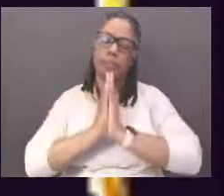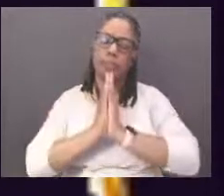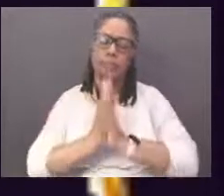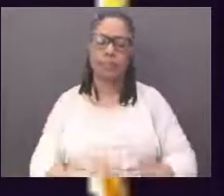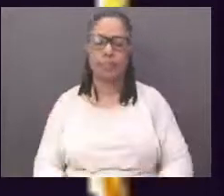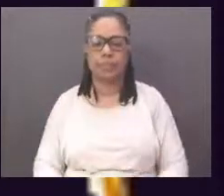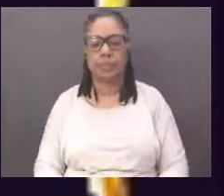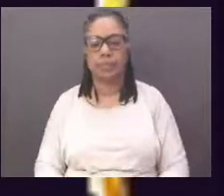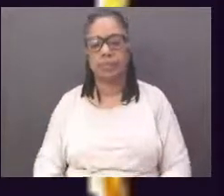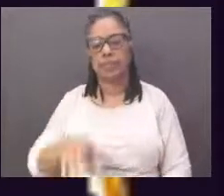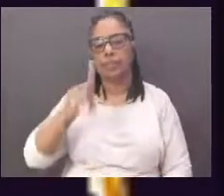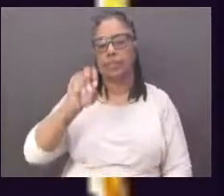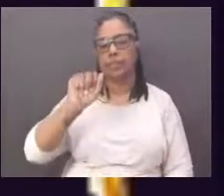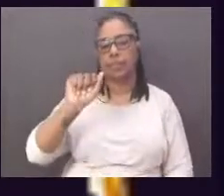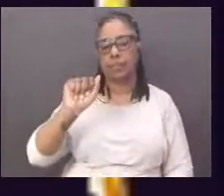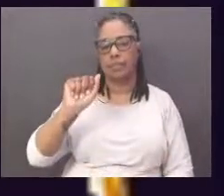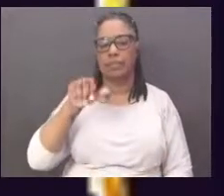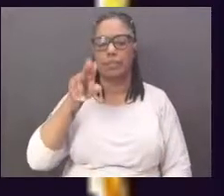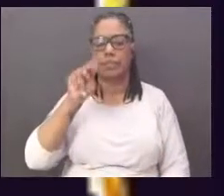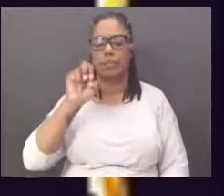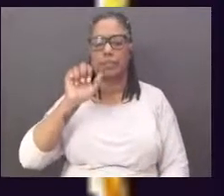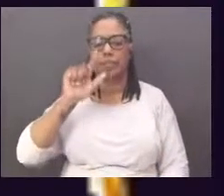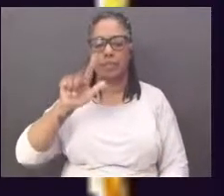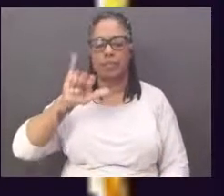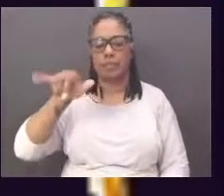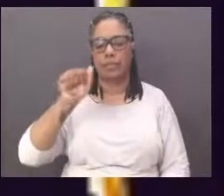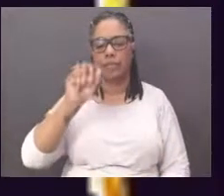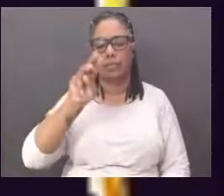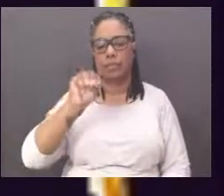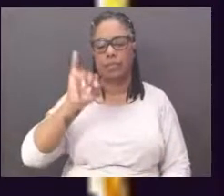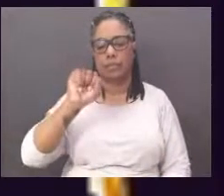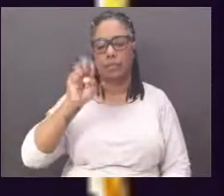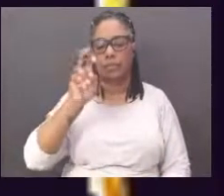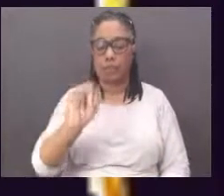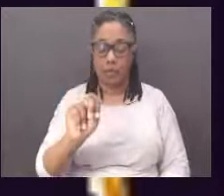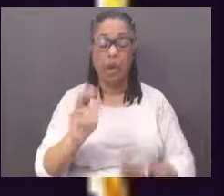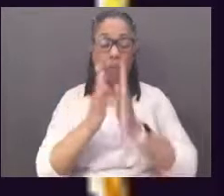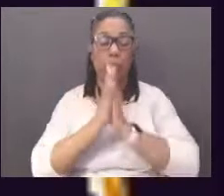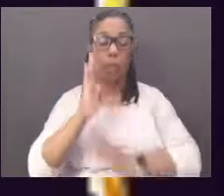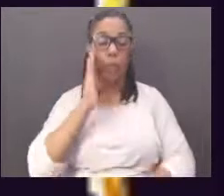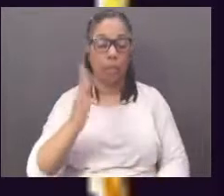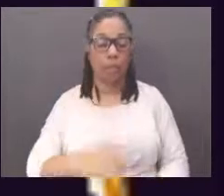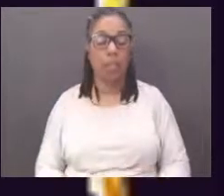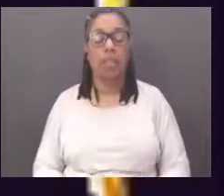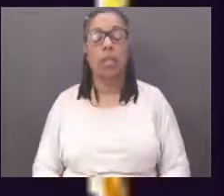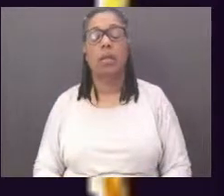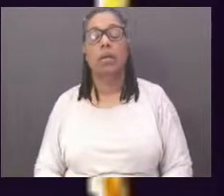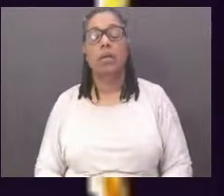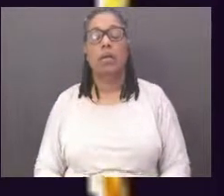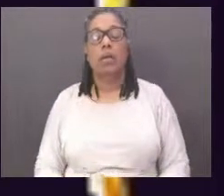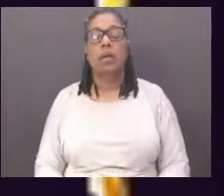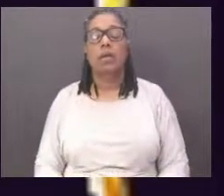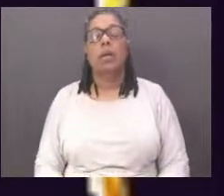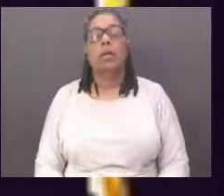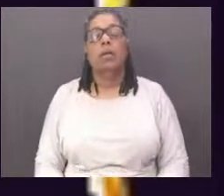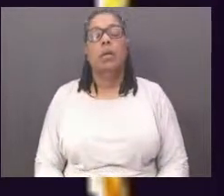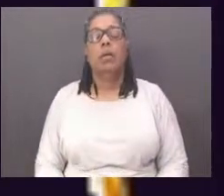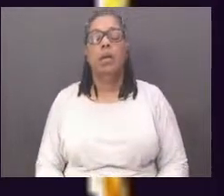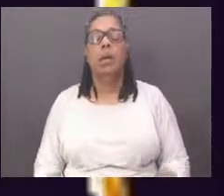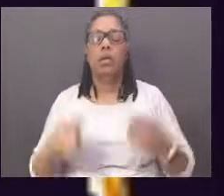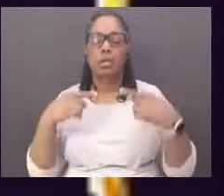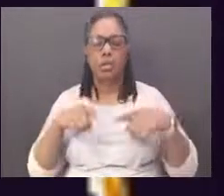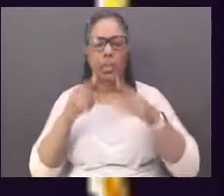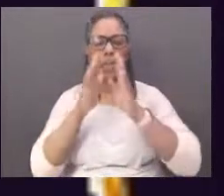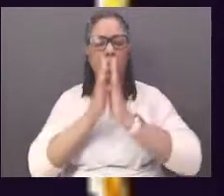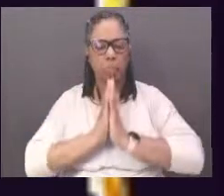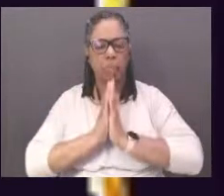Neil Jameson is going to come. And as he comes to lead us, we ask that you might reverence